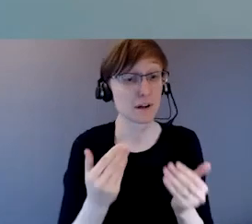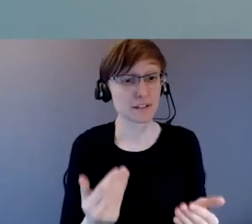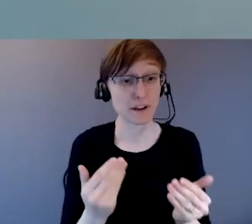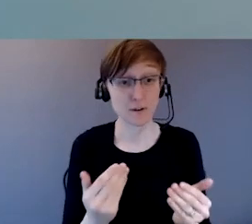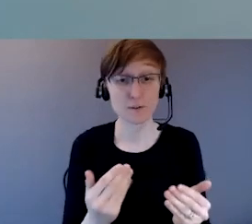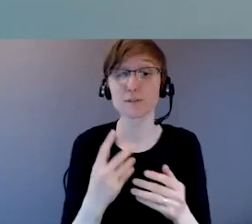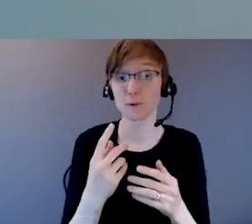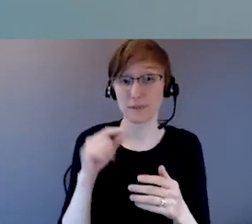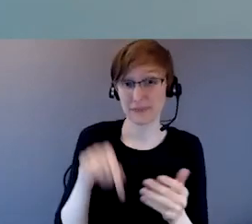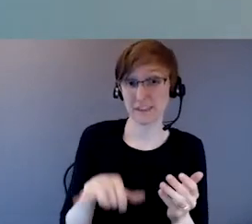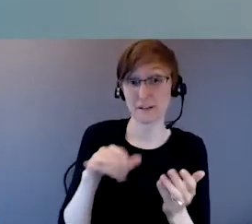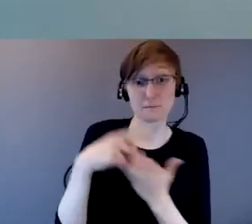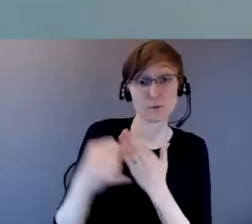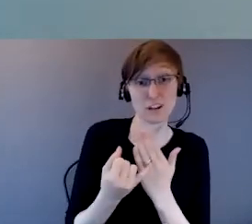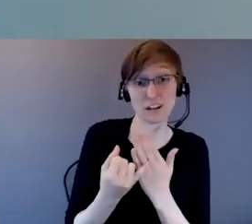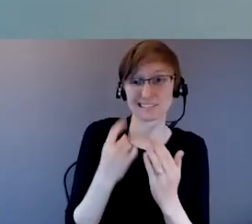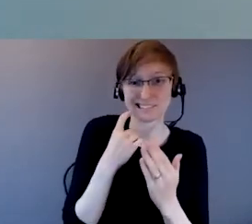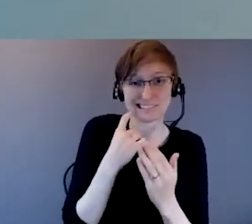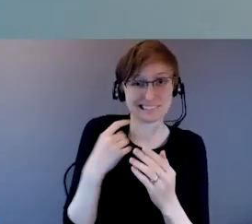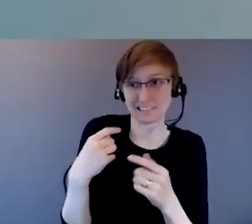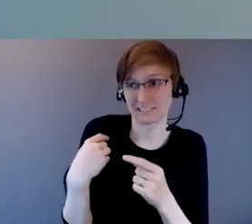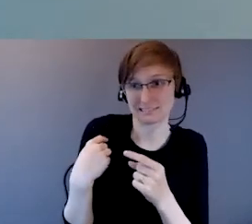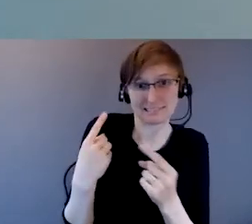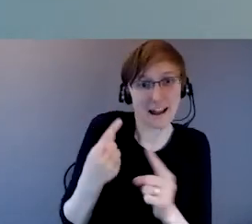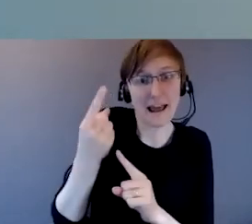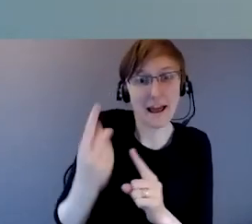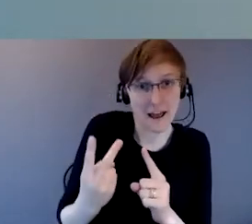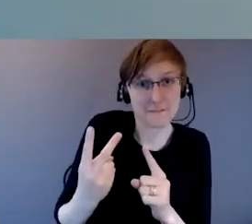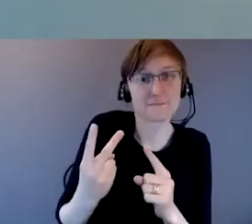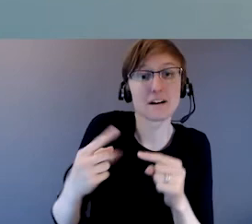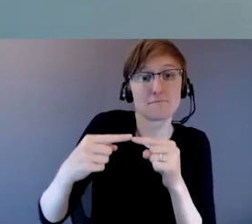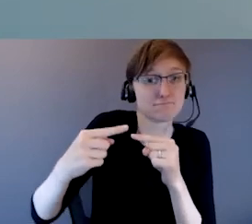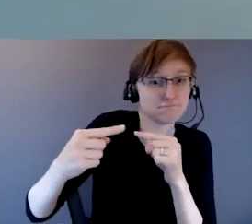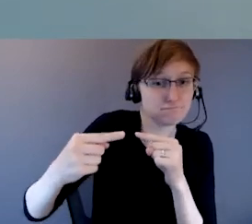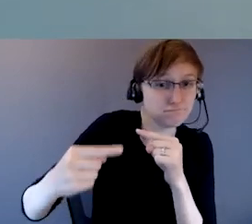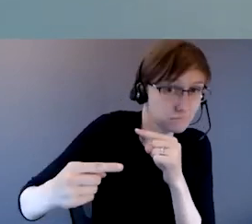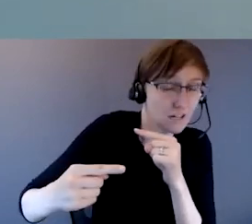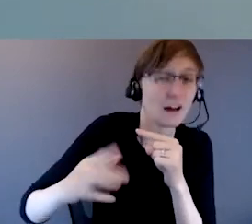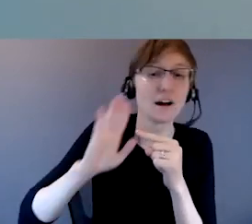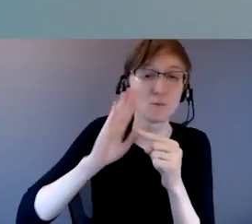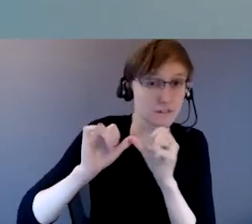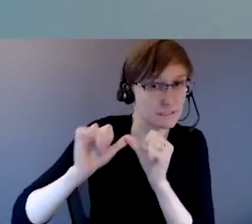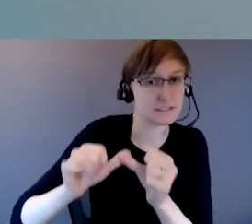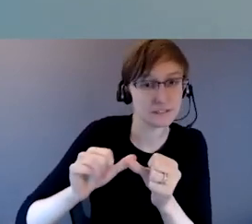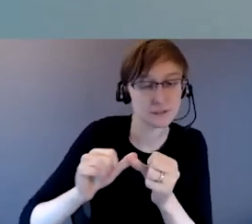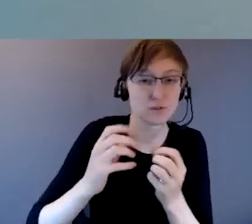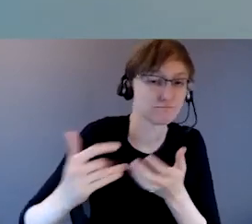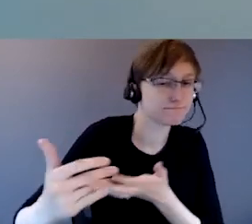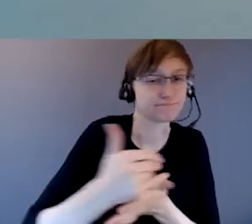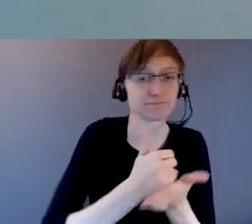mark, and we are developing many activities, many resources to increase employers' disability